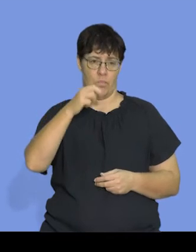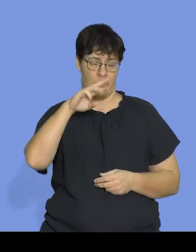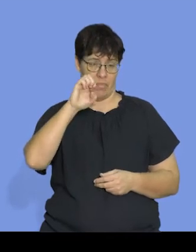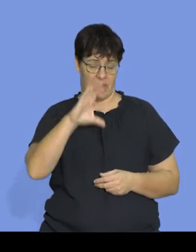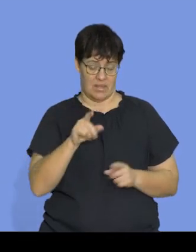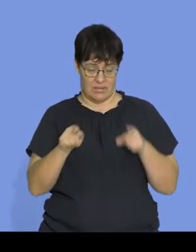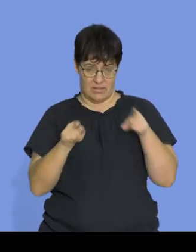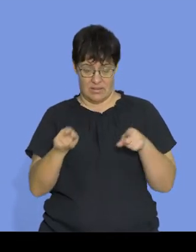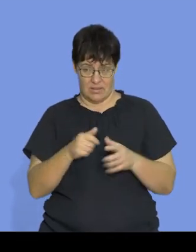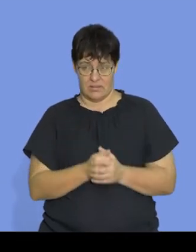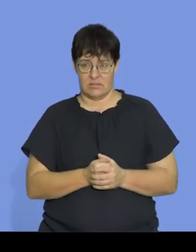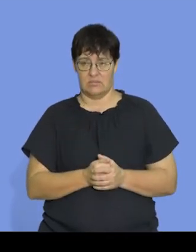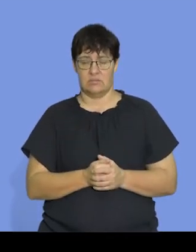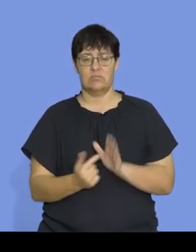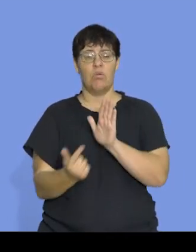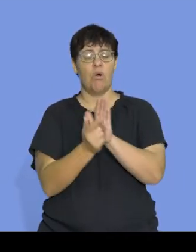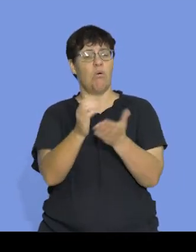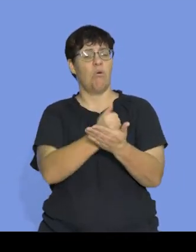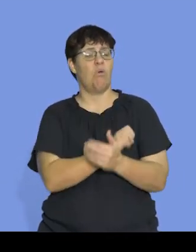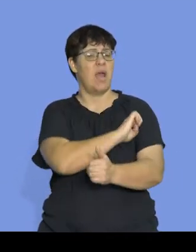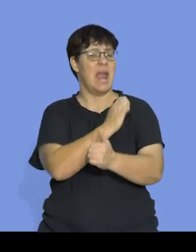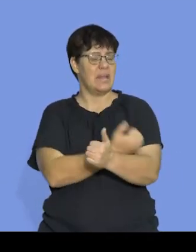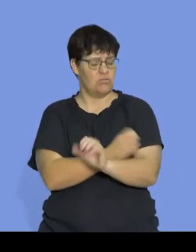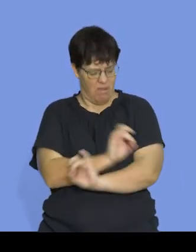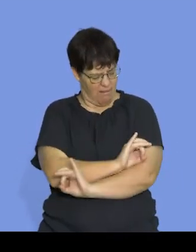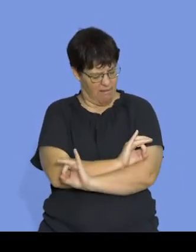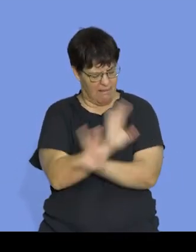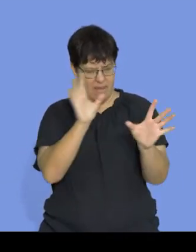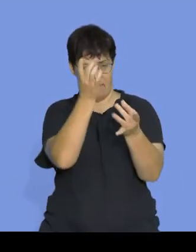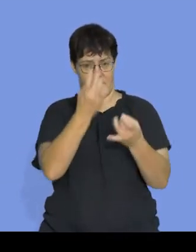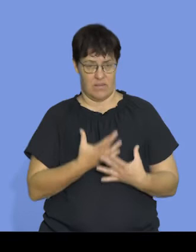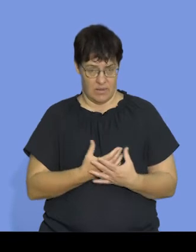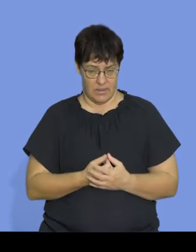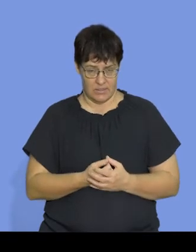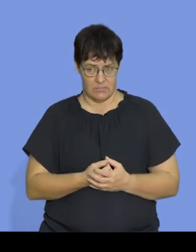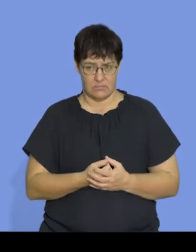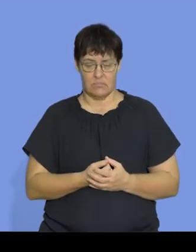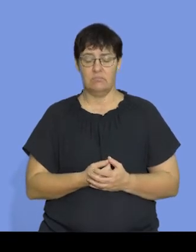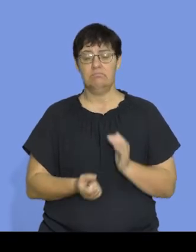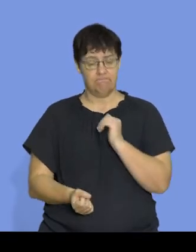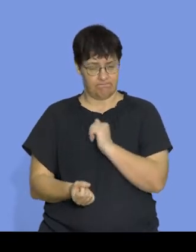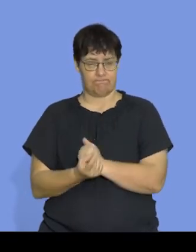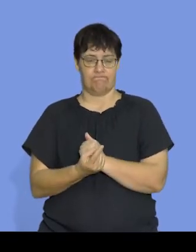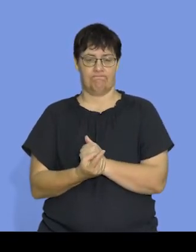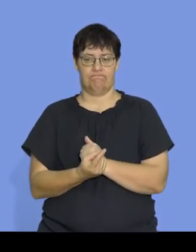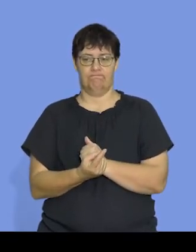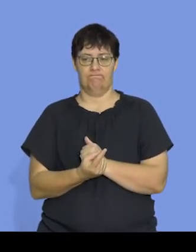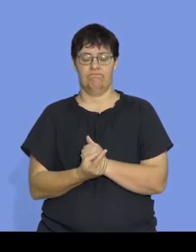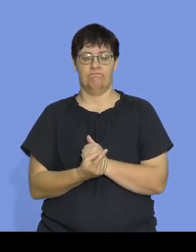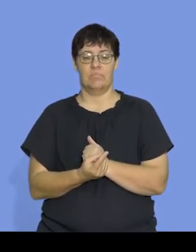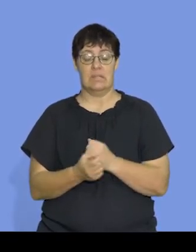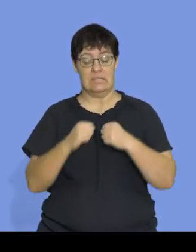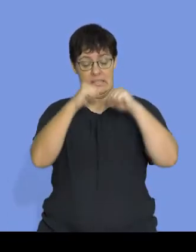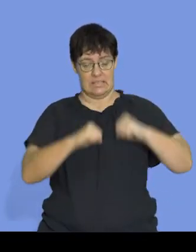Okay, so the law of conservation of energy is very clear in terms of, what happens in a closed